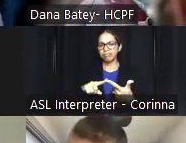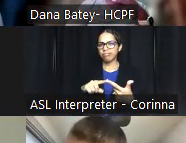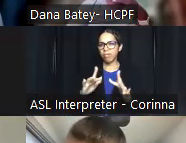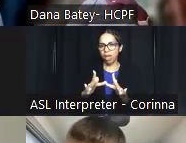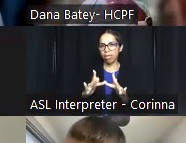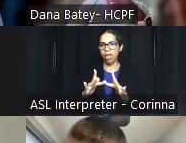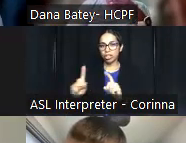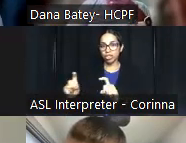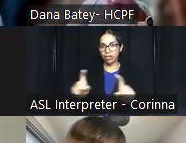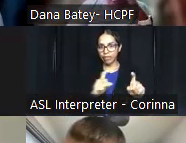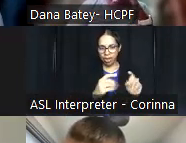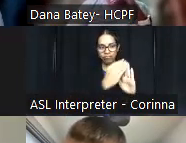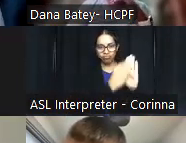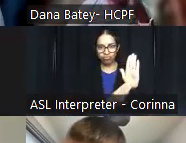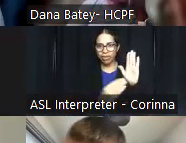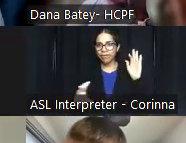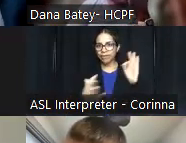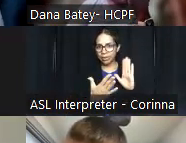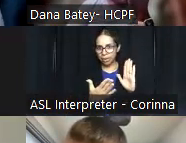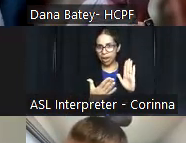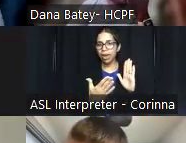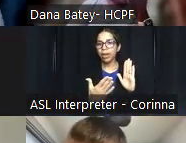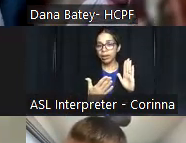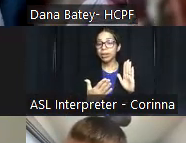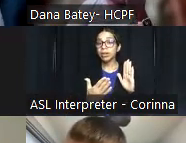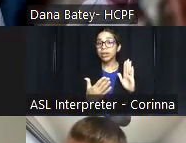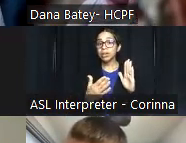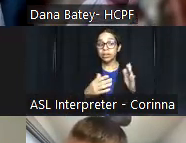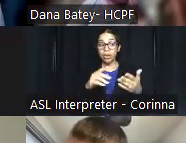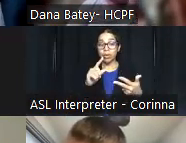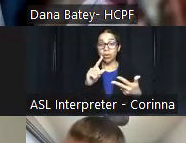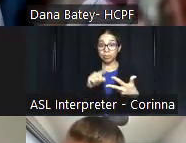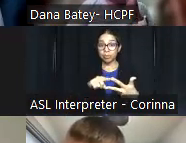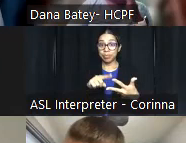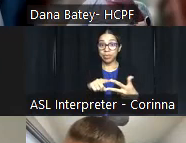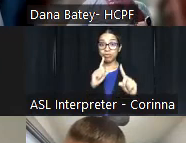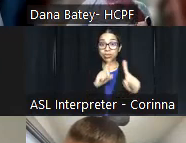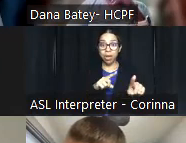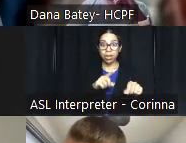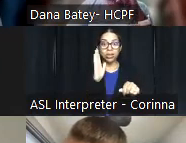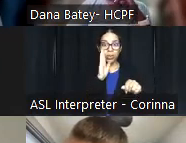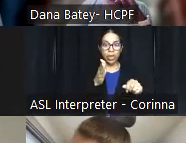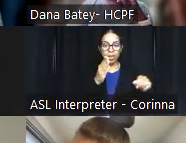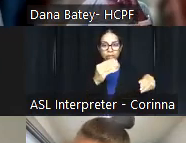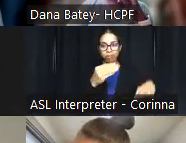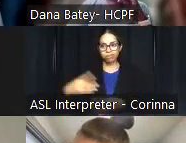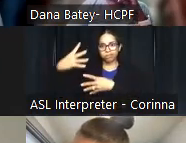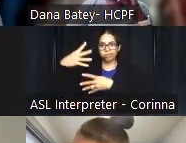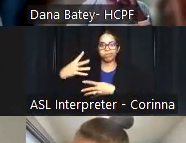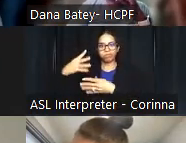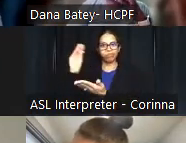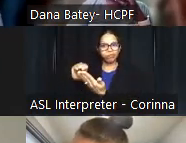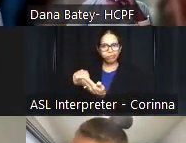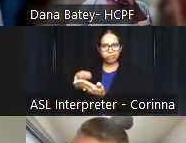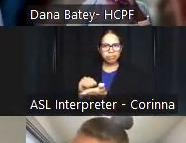concept paper. Those responses do populate a publicly available spreadsheet, and that names won't be shared.